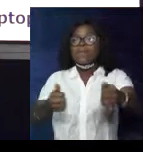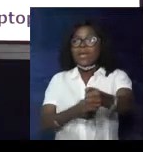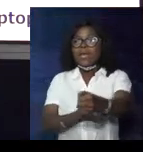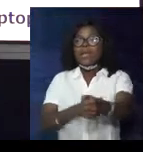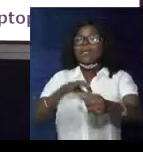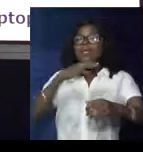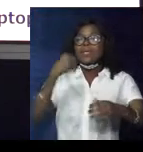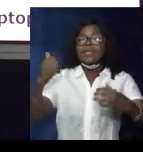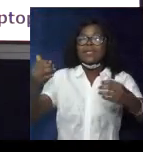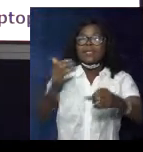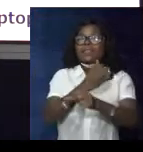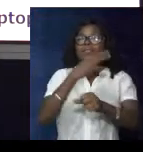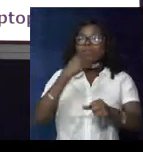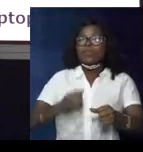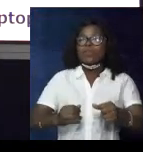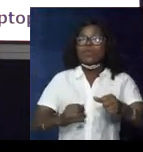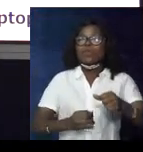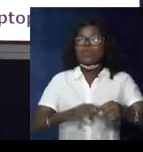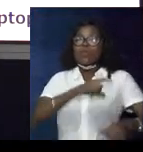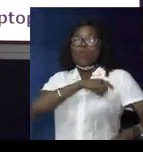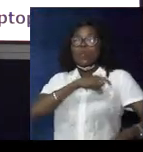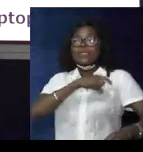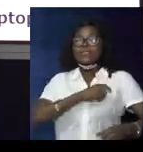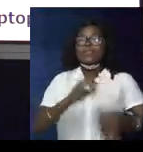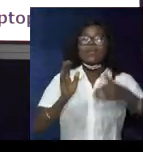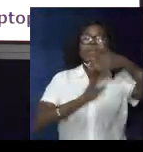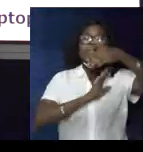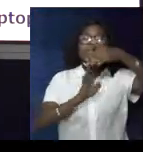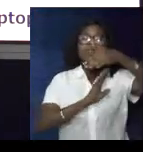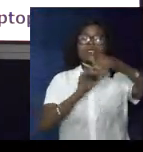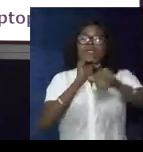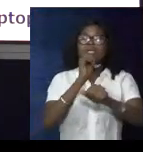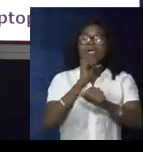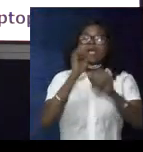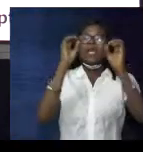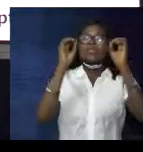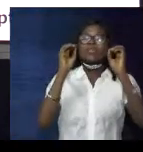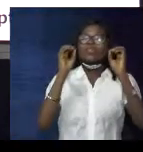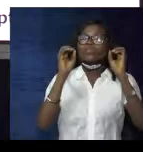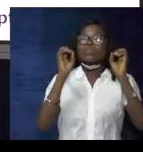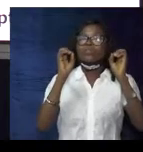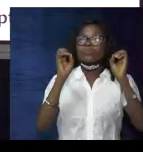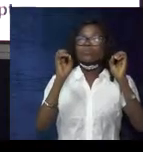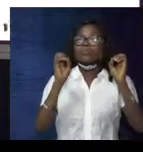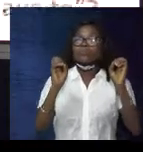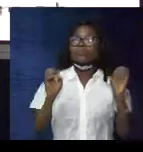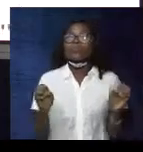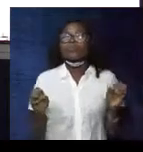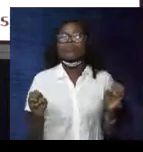accessing quality basic education. That is the objective obligation.